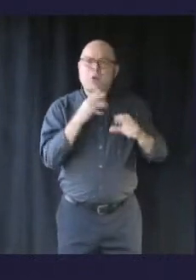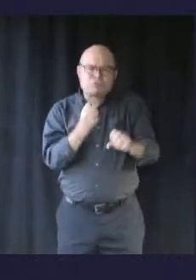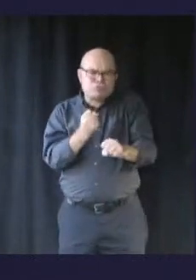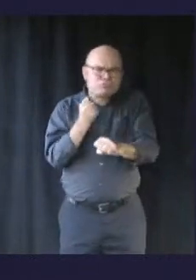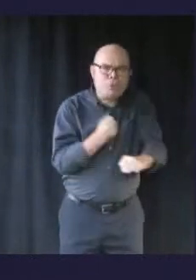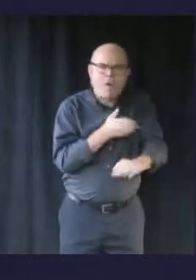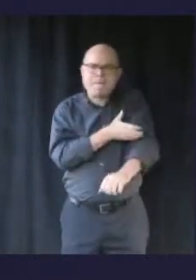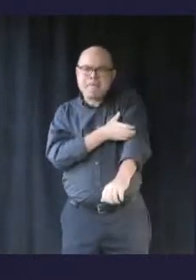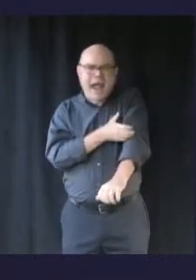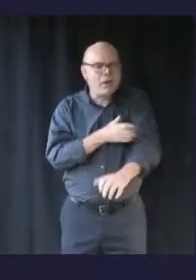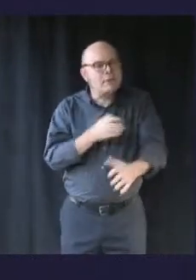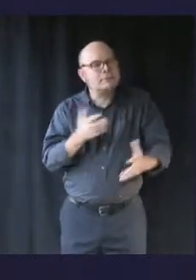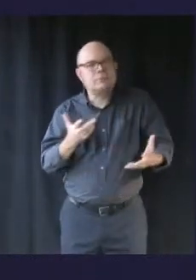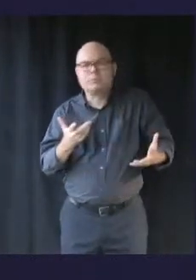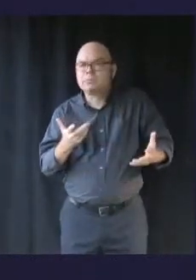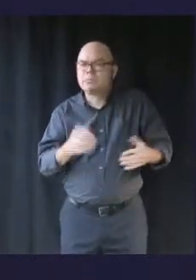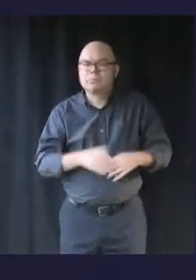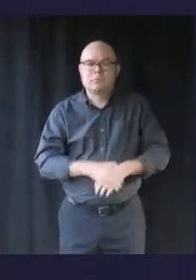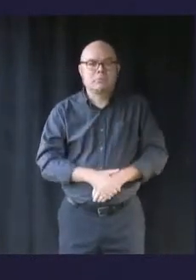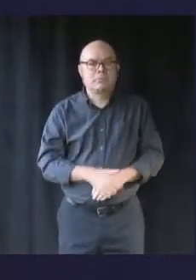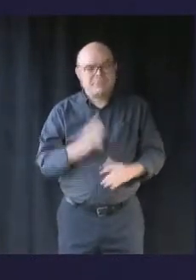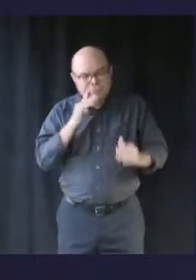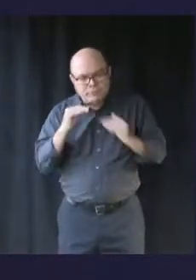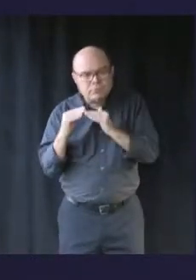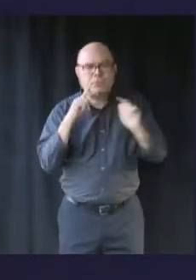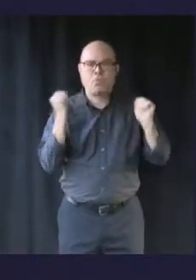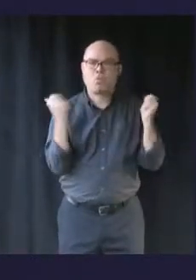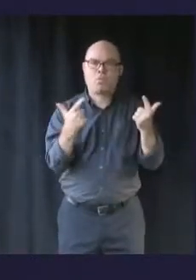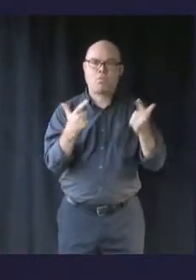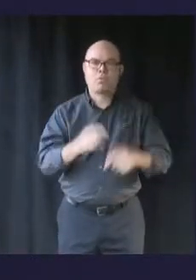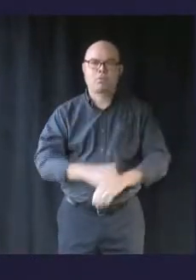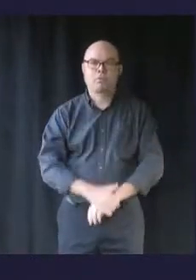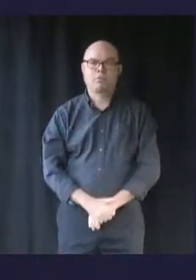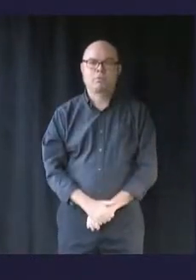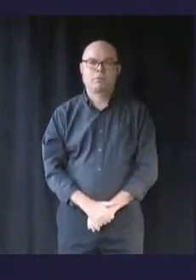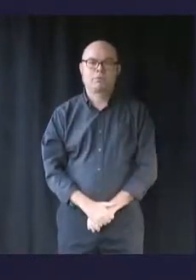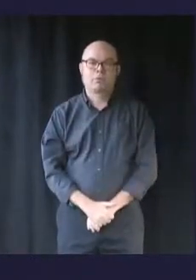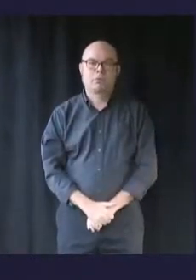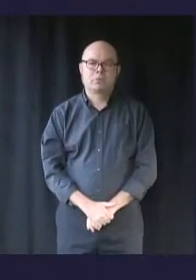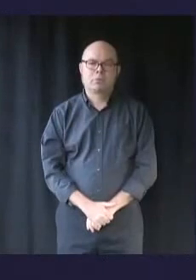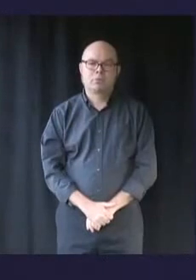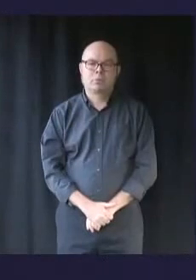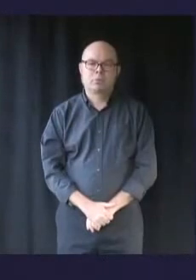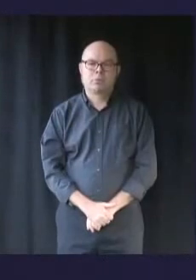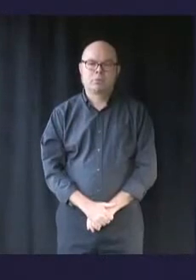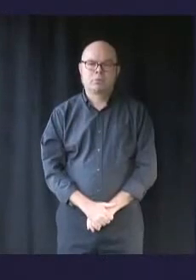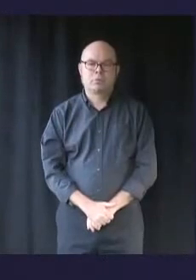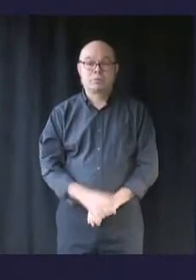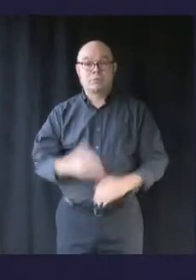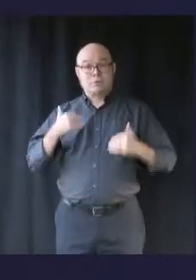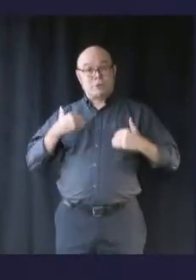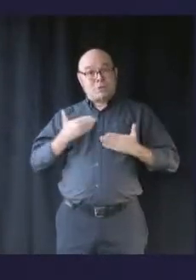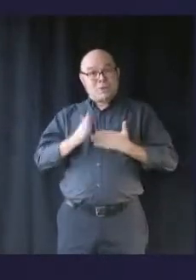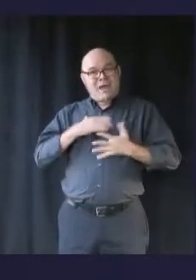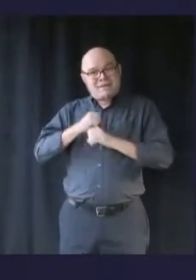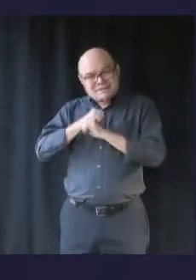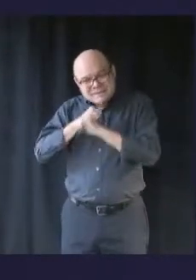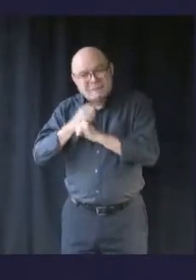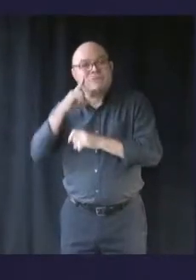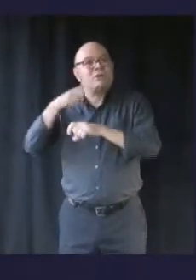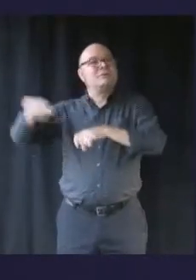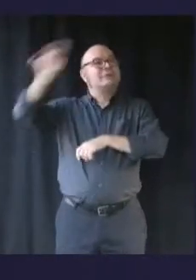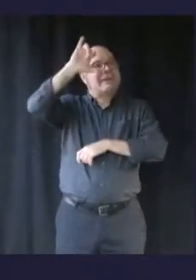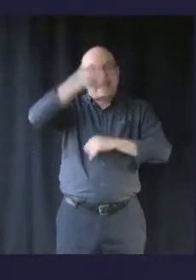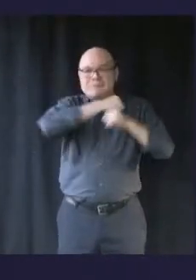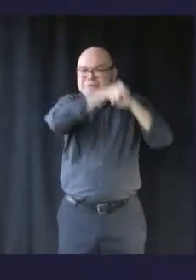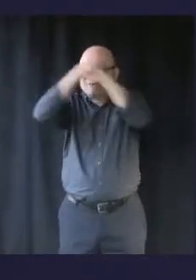kit. And as we defend human rights beyond our shores, we're more effective when we work together,